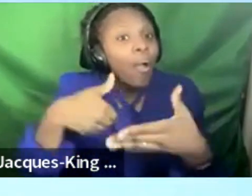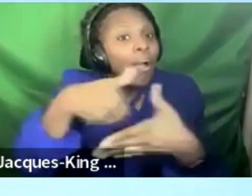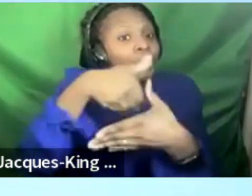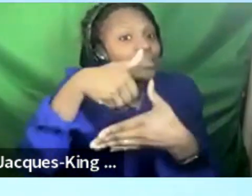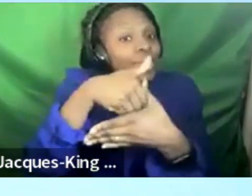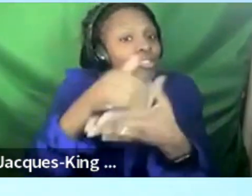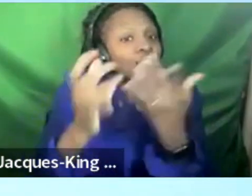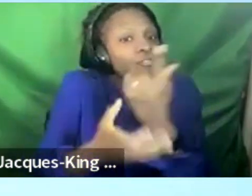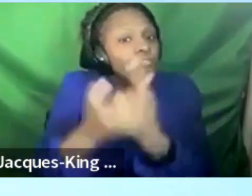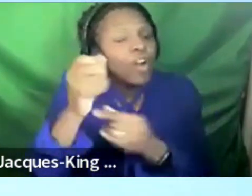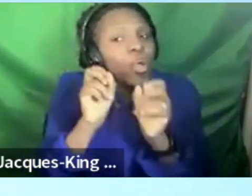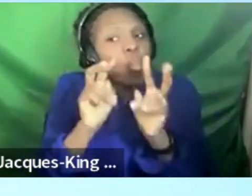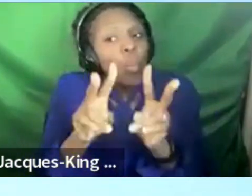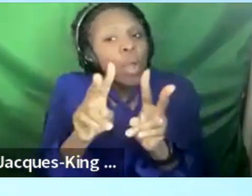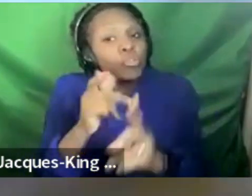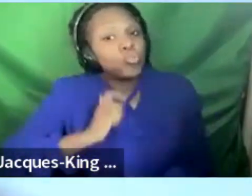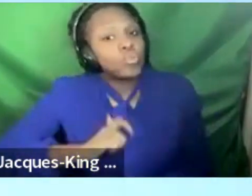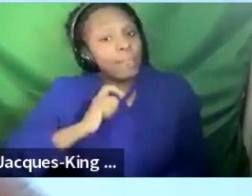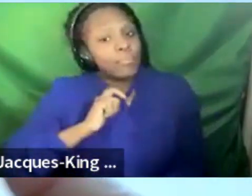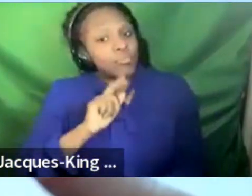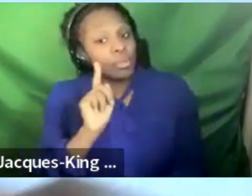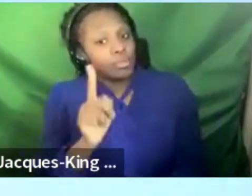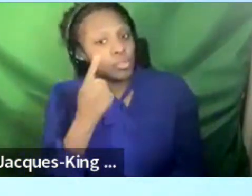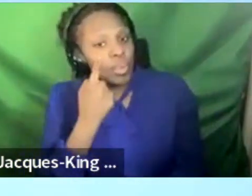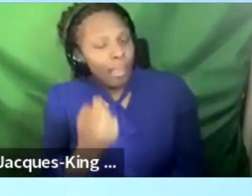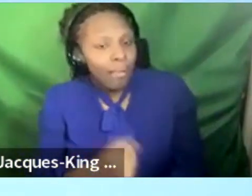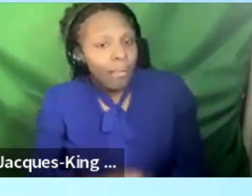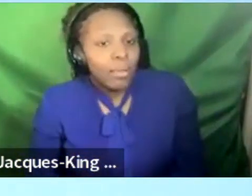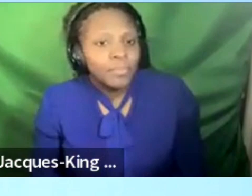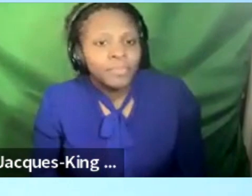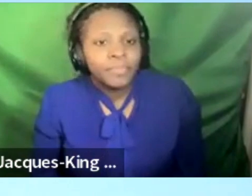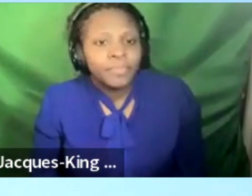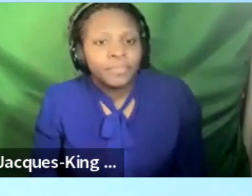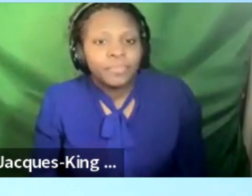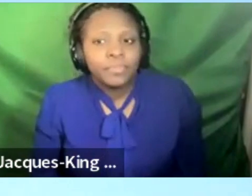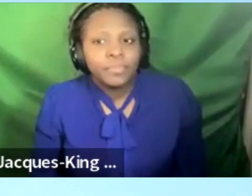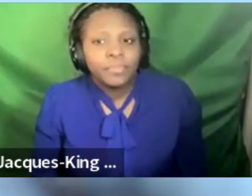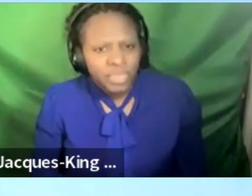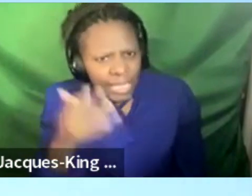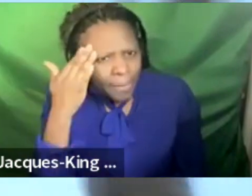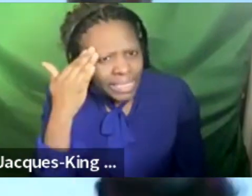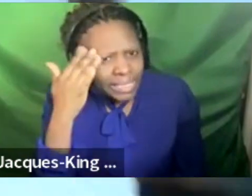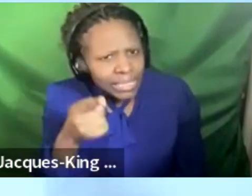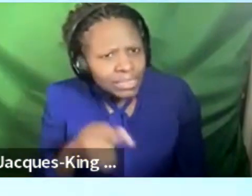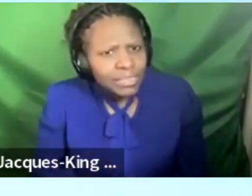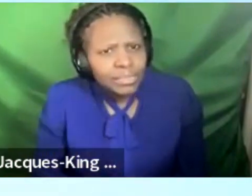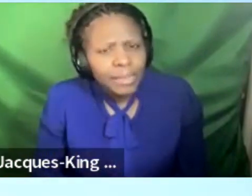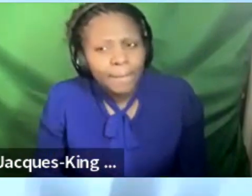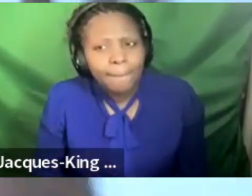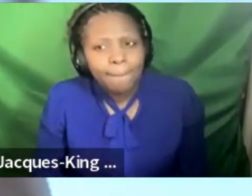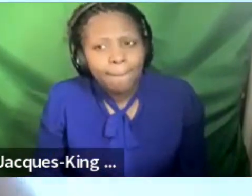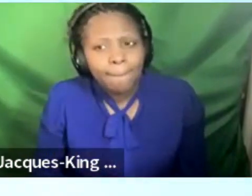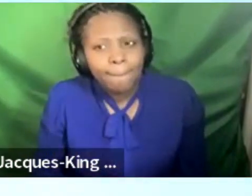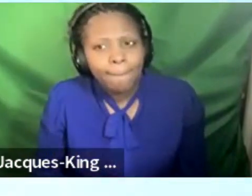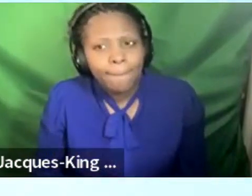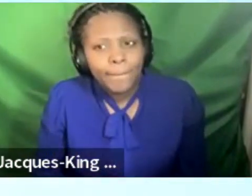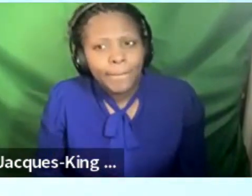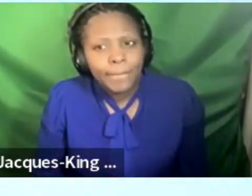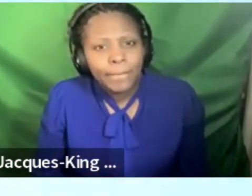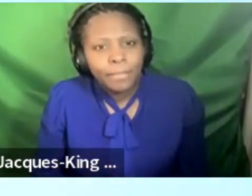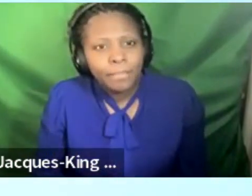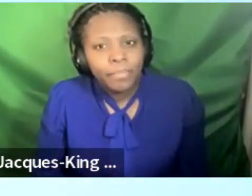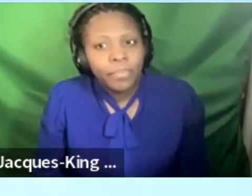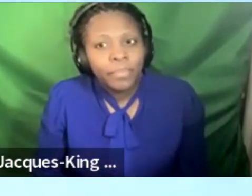love the masculinity of your femininity. Or it can be self-hatred. This is me and I hate that